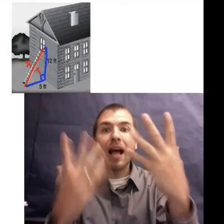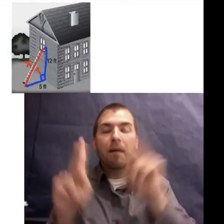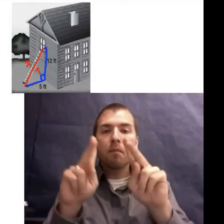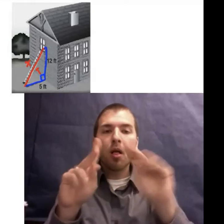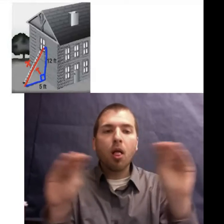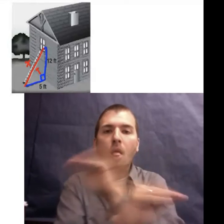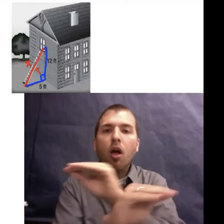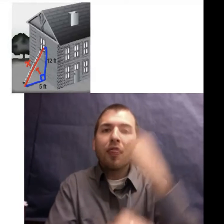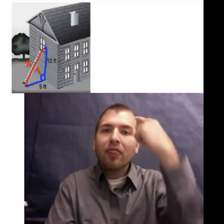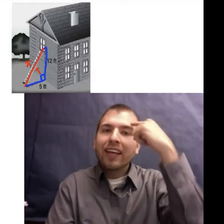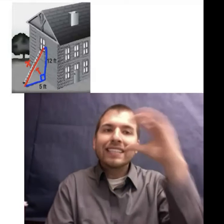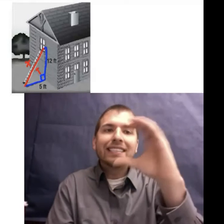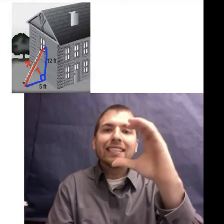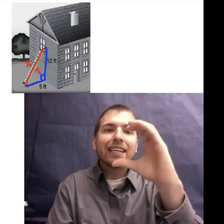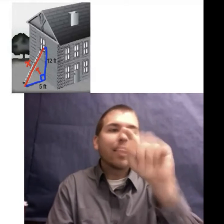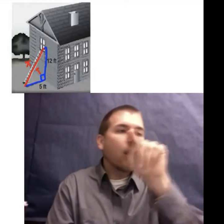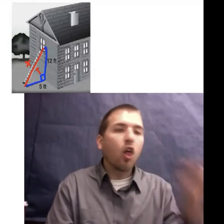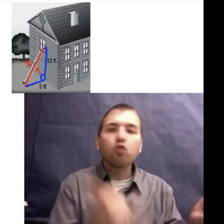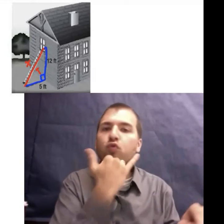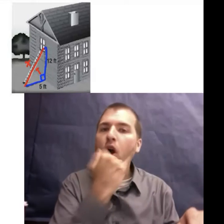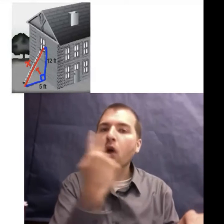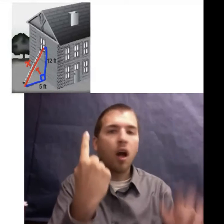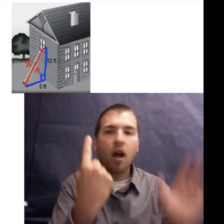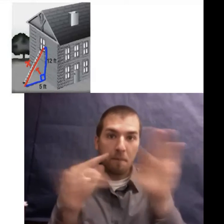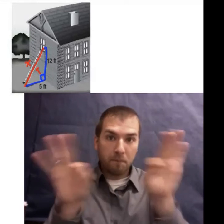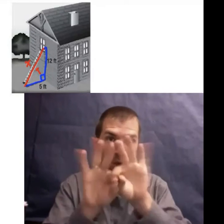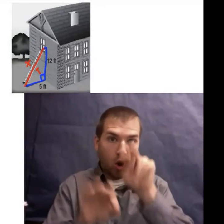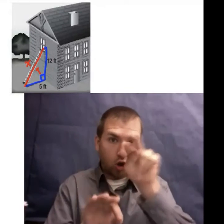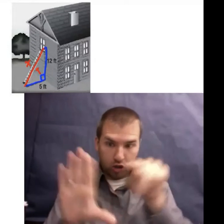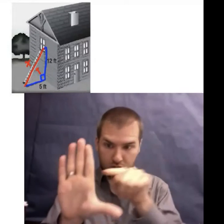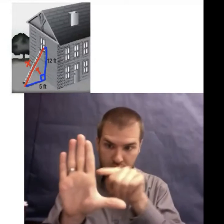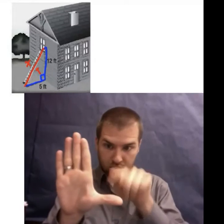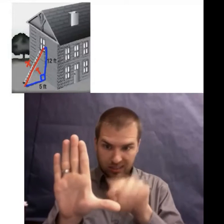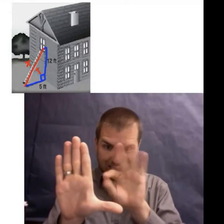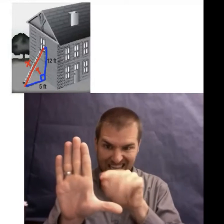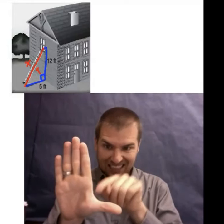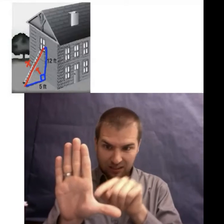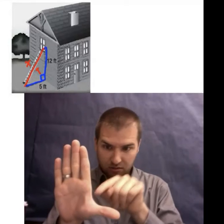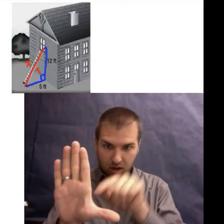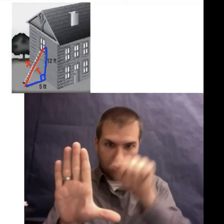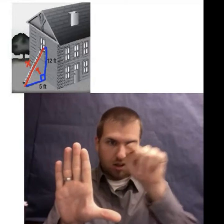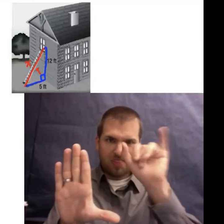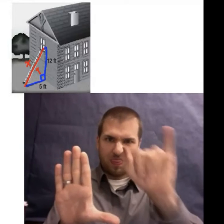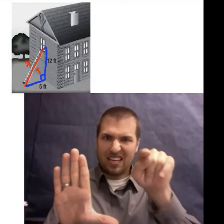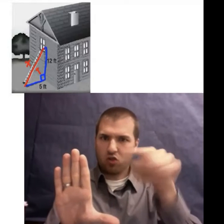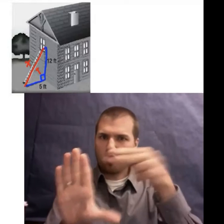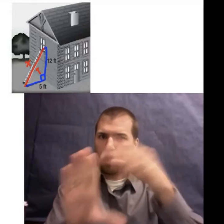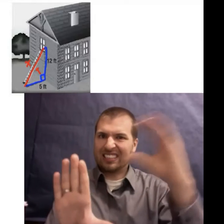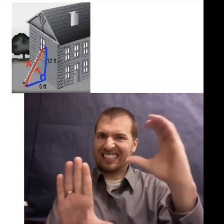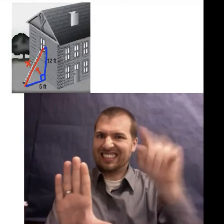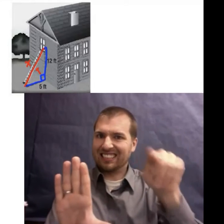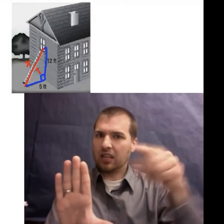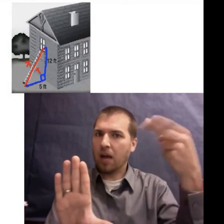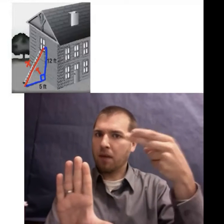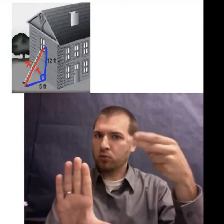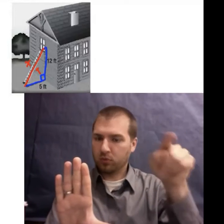So when you first look at a problem, you need to figure out where your A, B, and C are going to be, because a lot of times people will